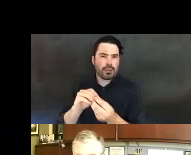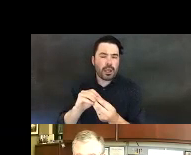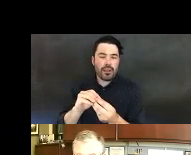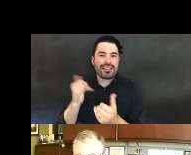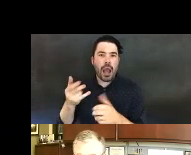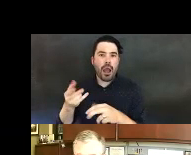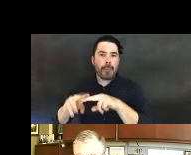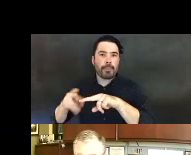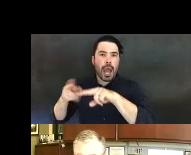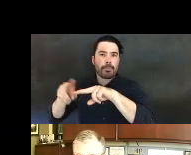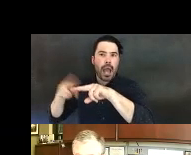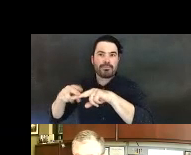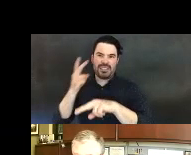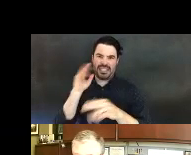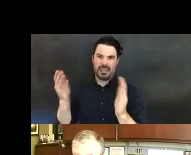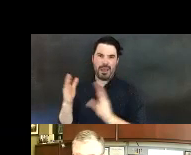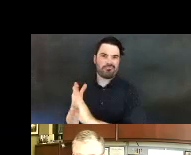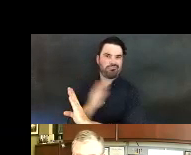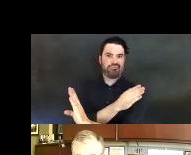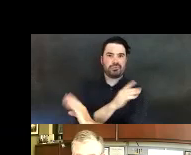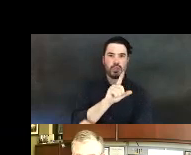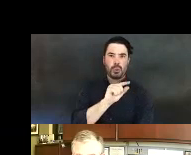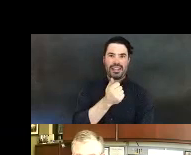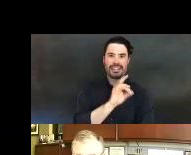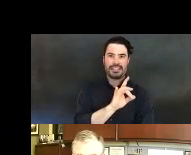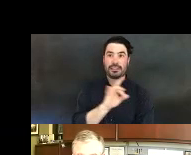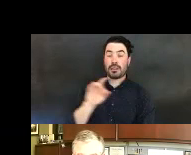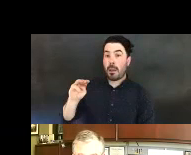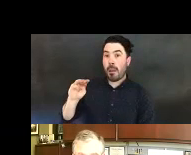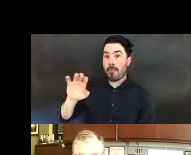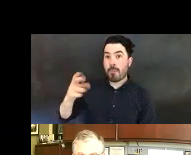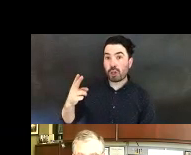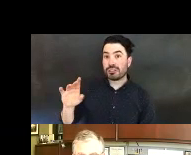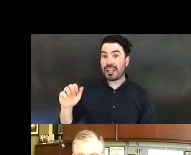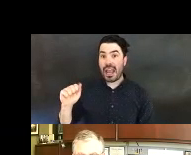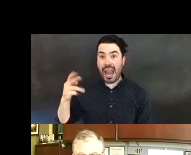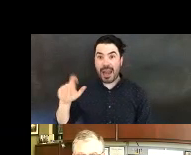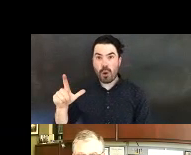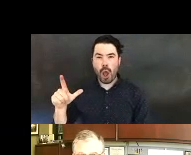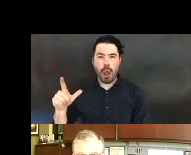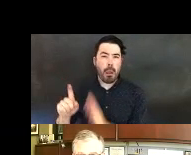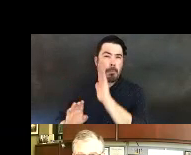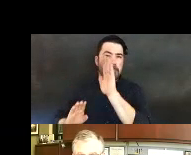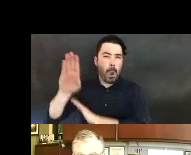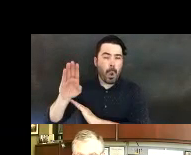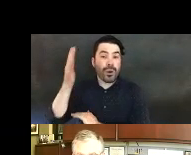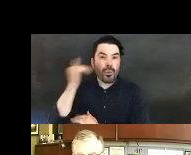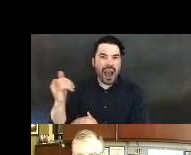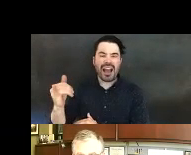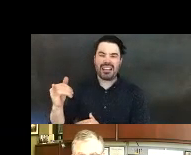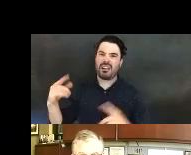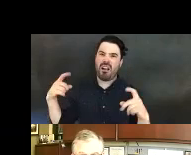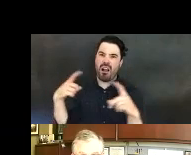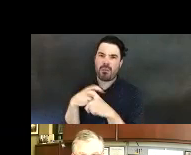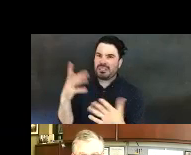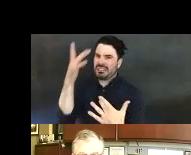until 2018. There was a sharp peak there in the March-April time period related to the complexity of the COVID patients that we took, and a number of